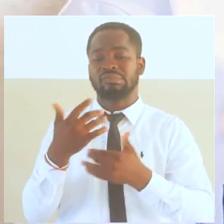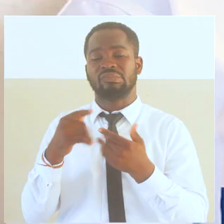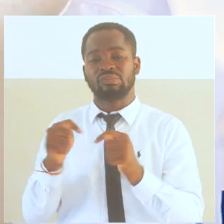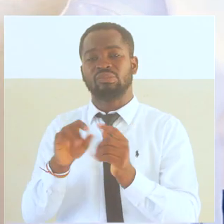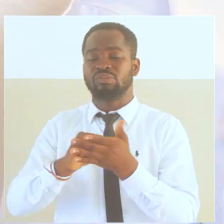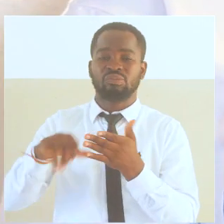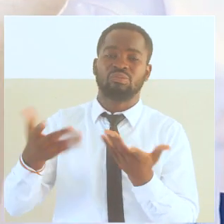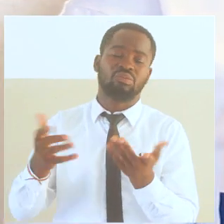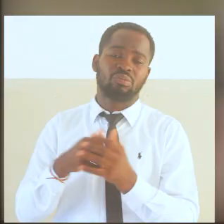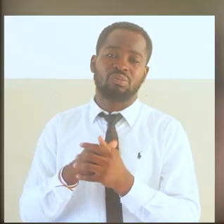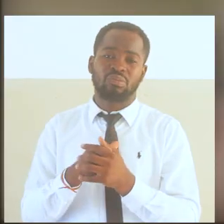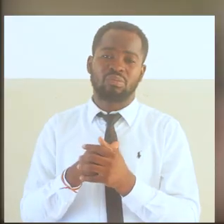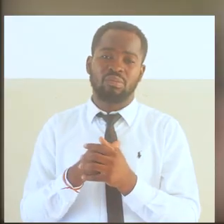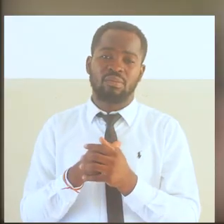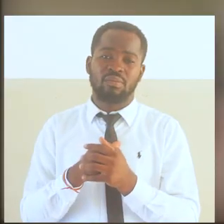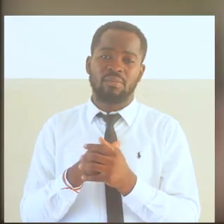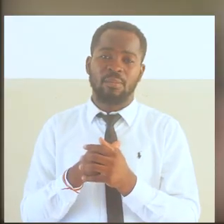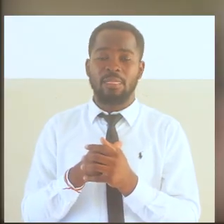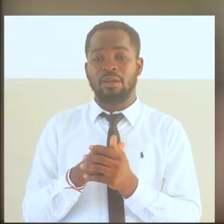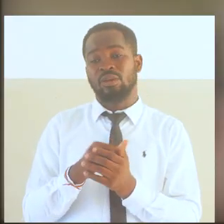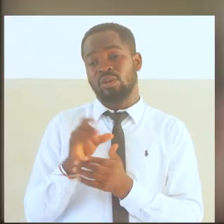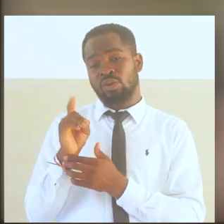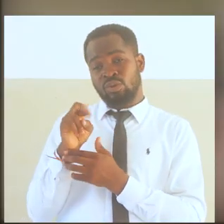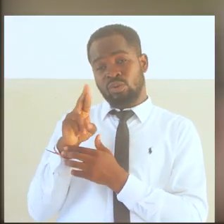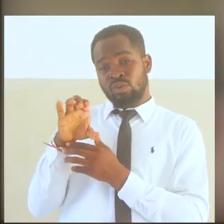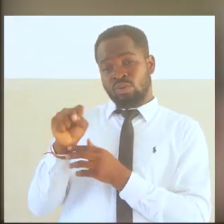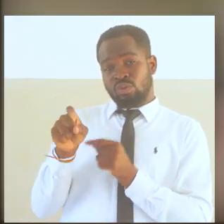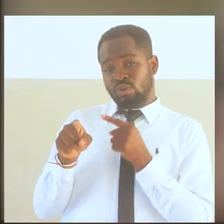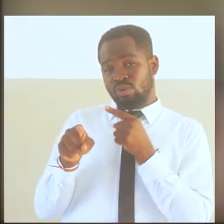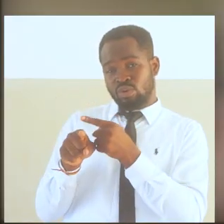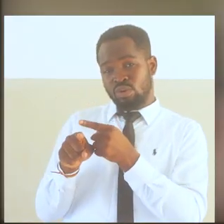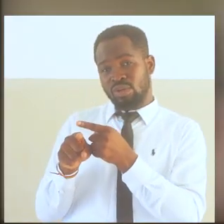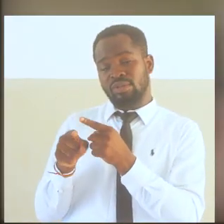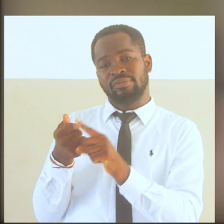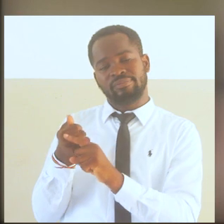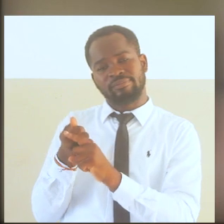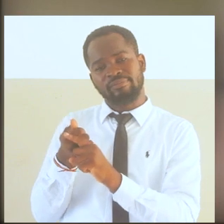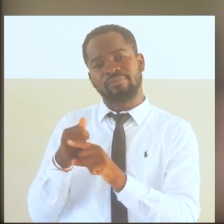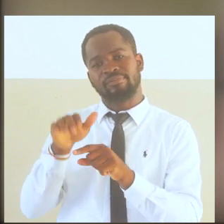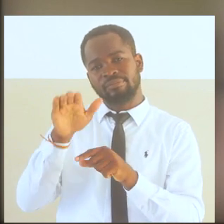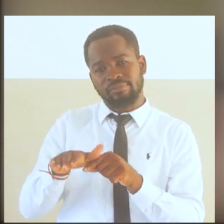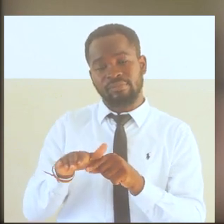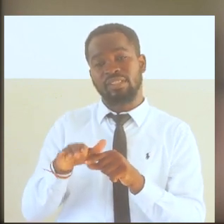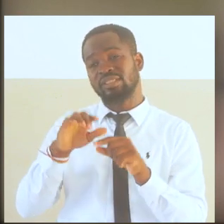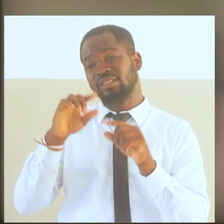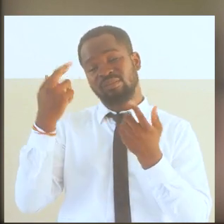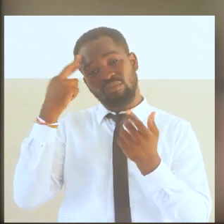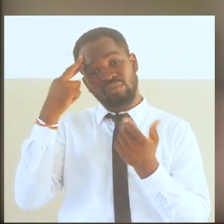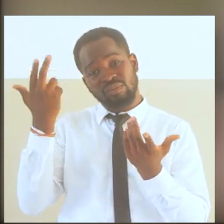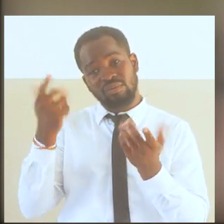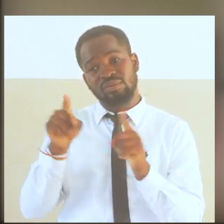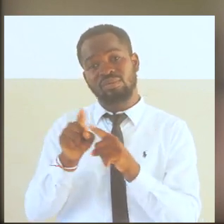of our hands because Dorcas will be sick and we had to use the money on